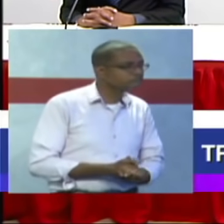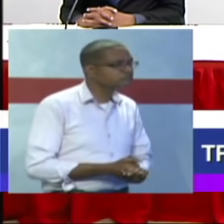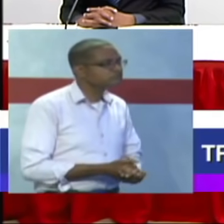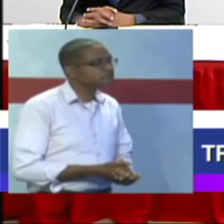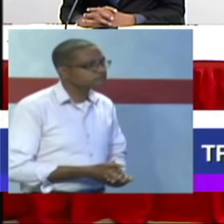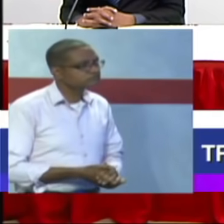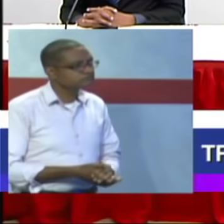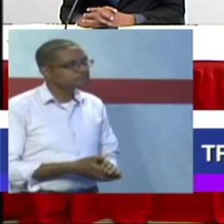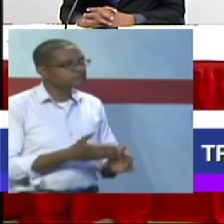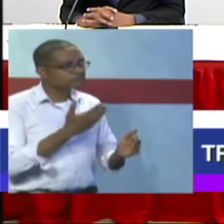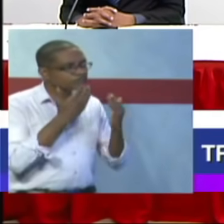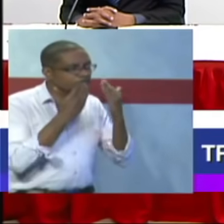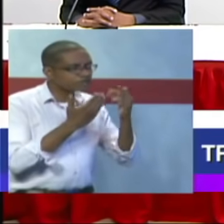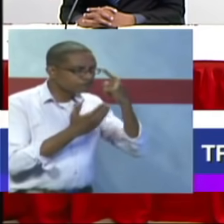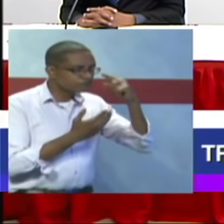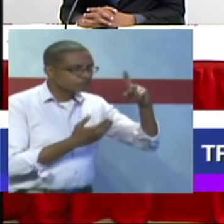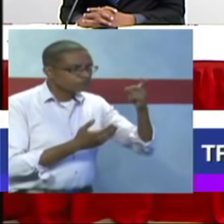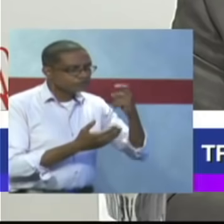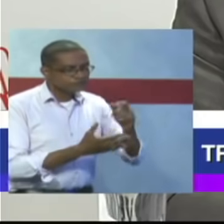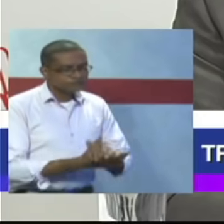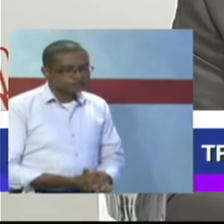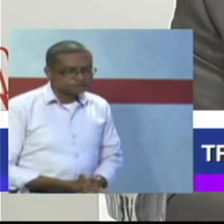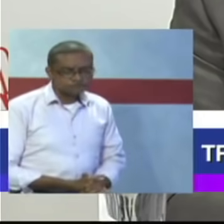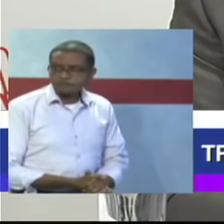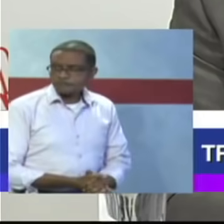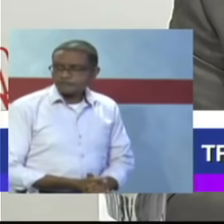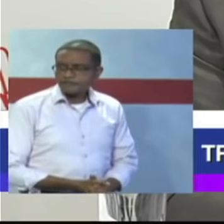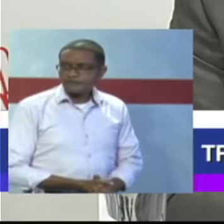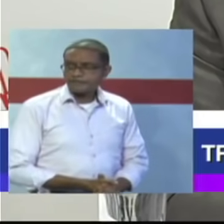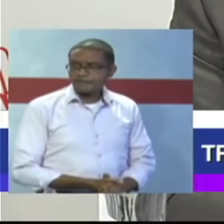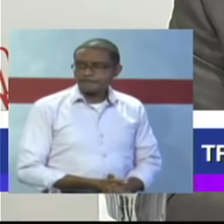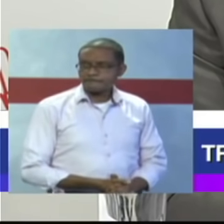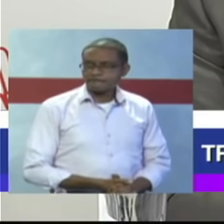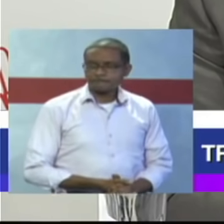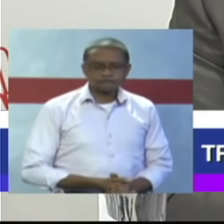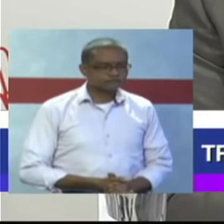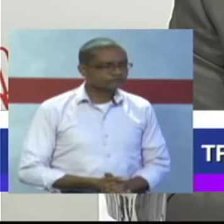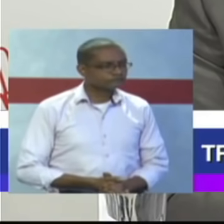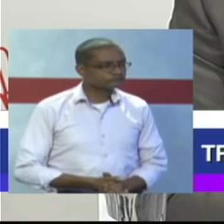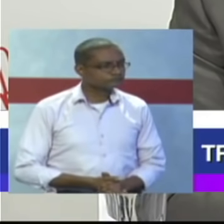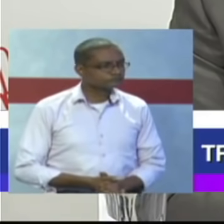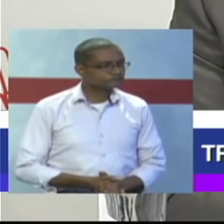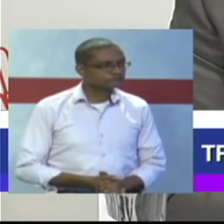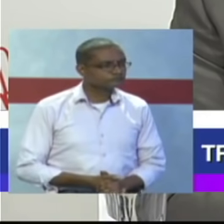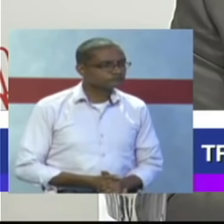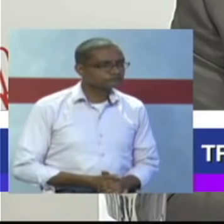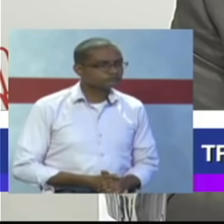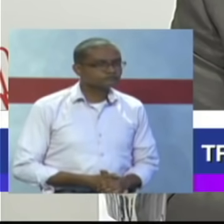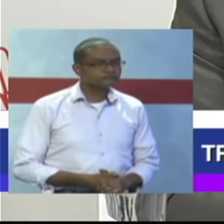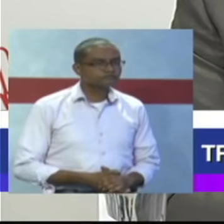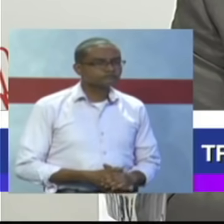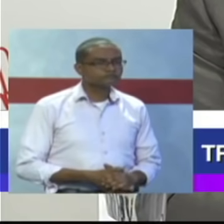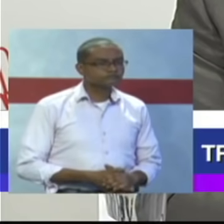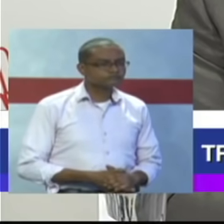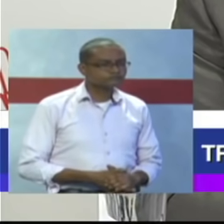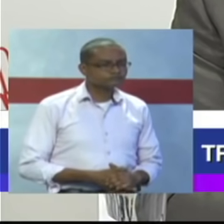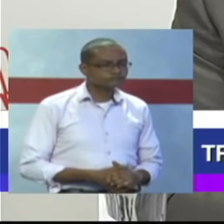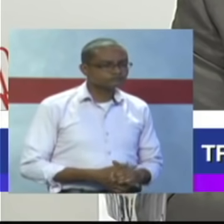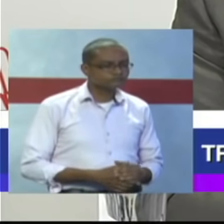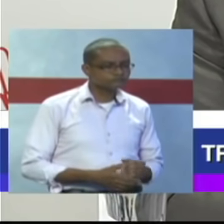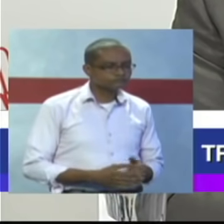project and the work on digitizing that particular document is completed, the acceptance and the